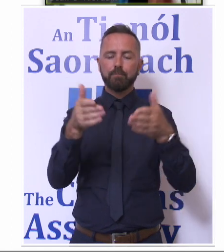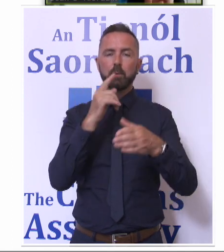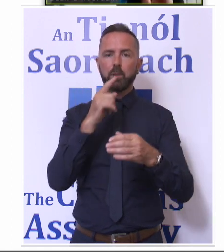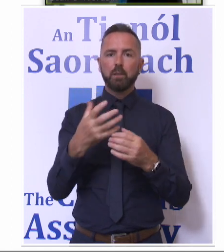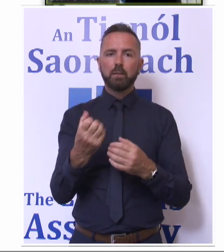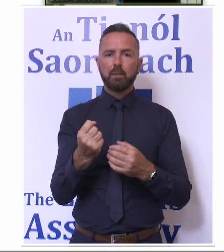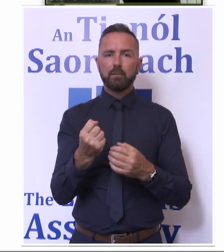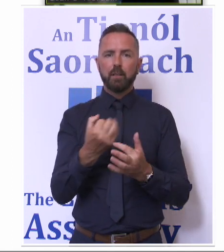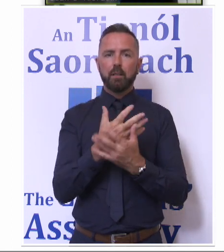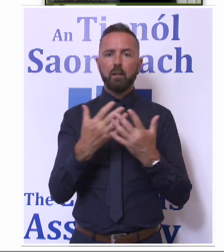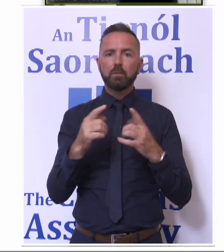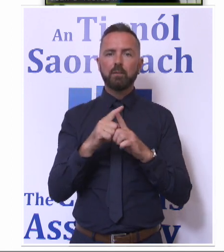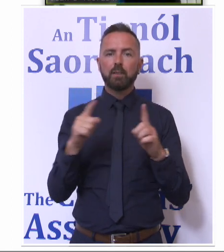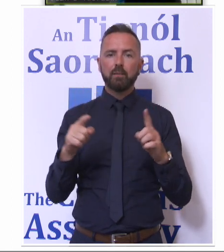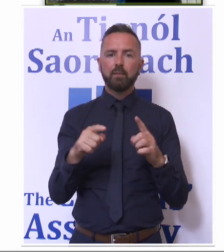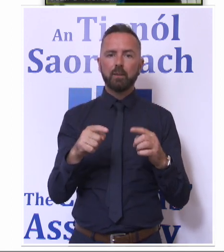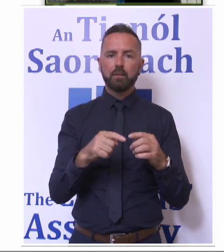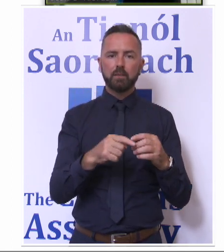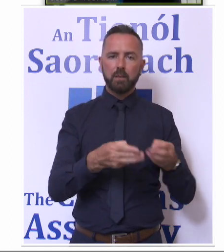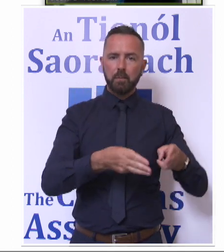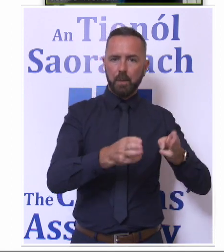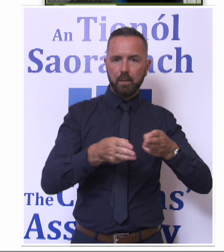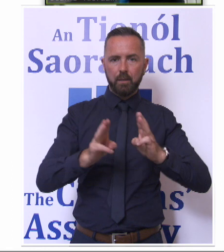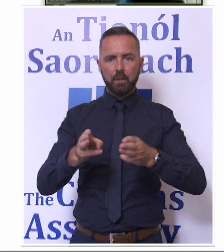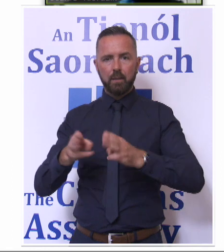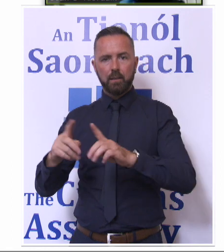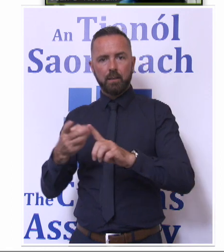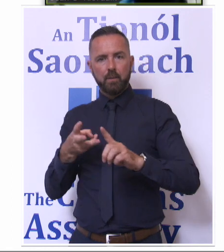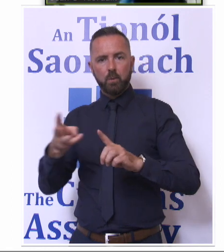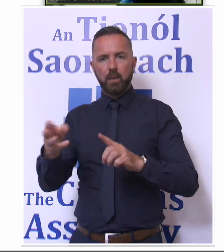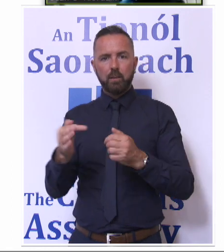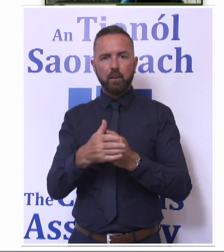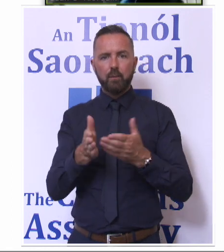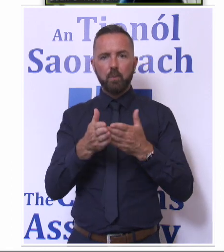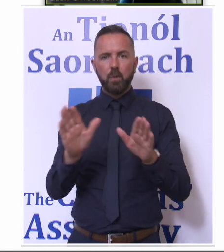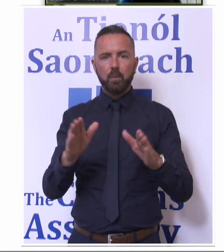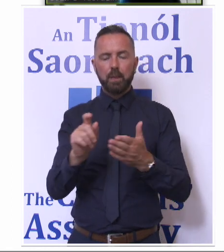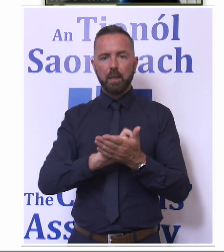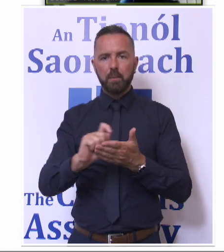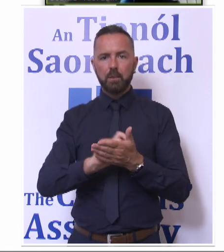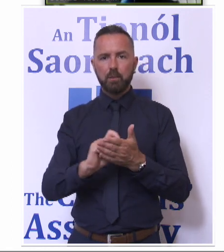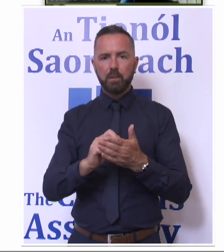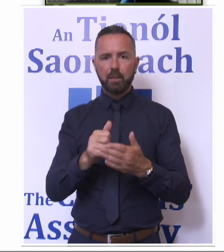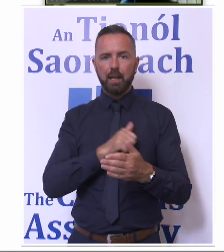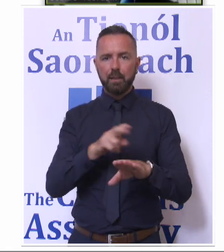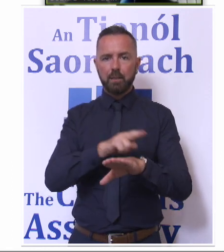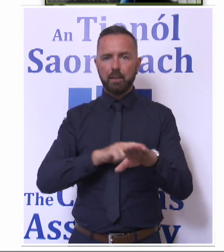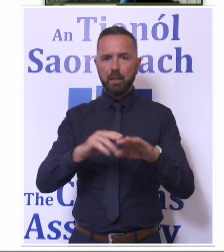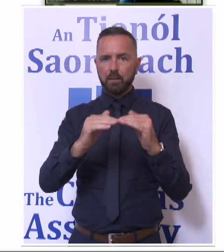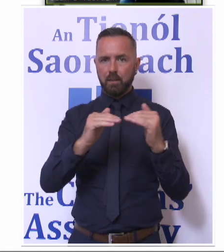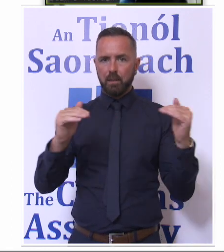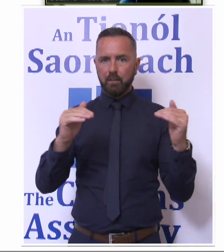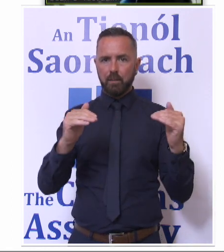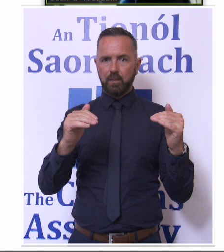disaggregated. We've lots of silos across different elements of public administration at the national level, which, as Darren pointed out, are